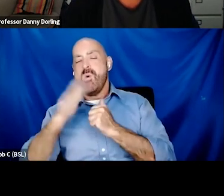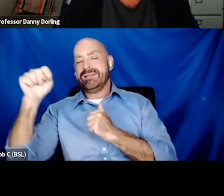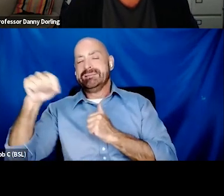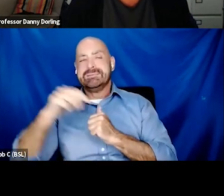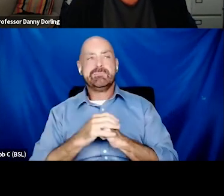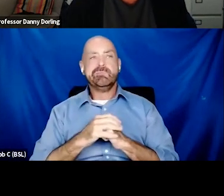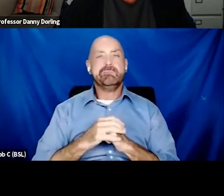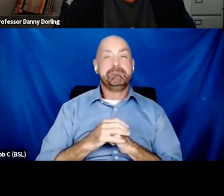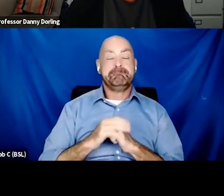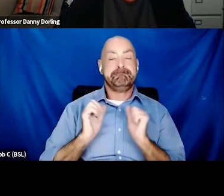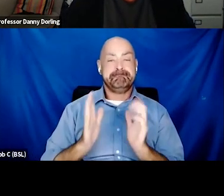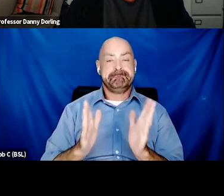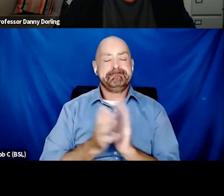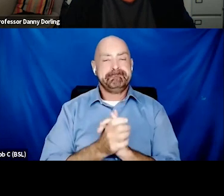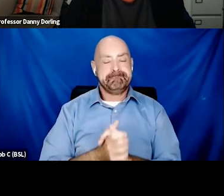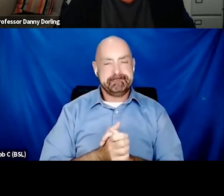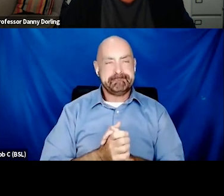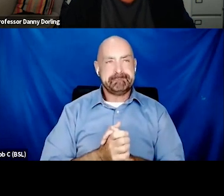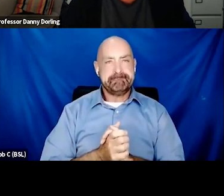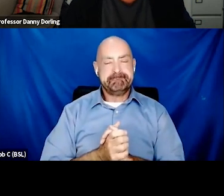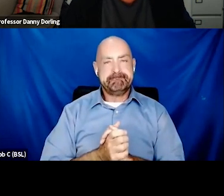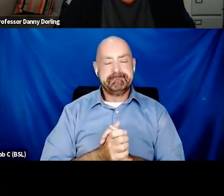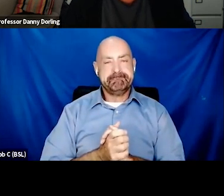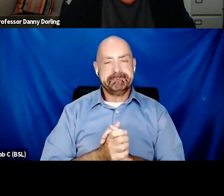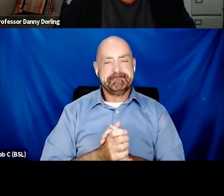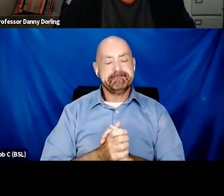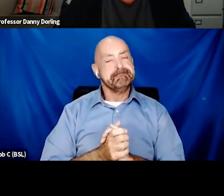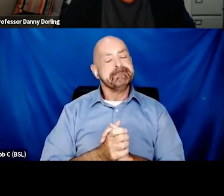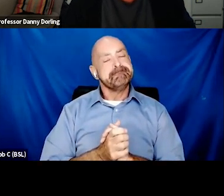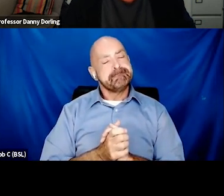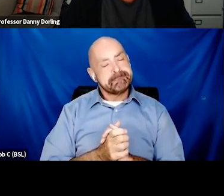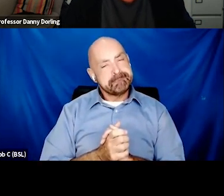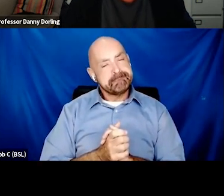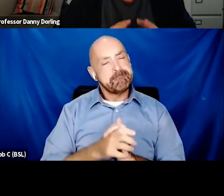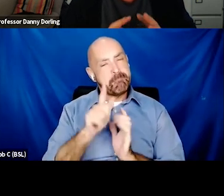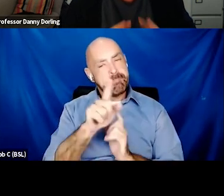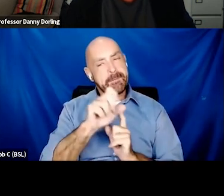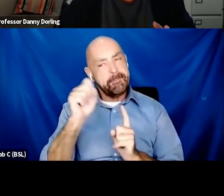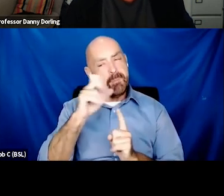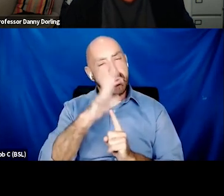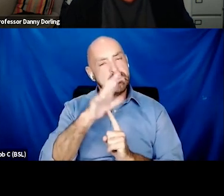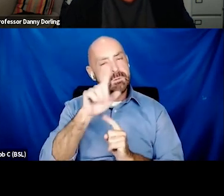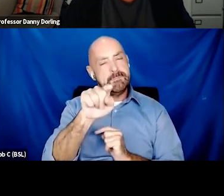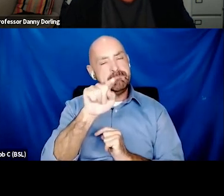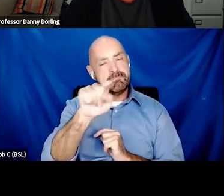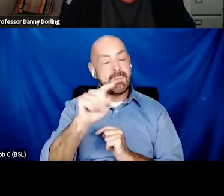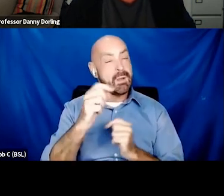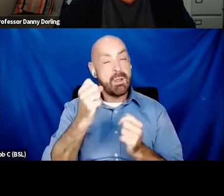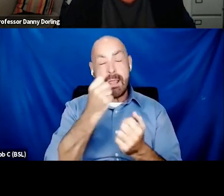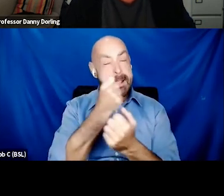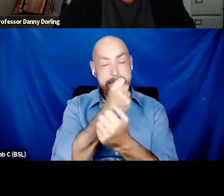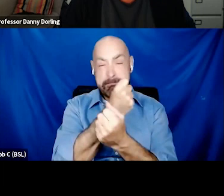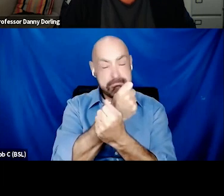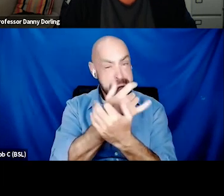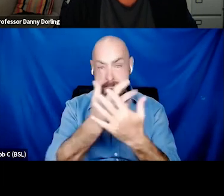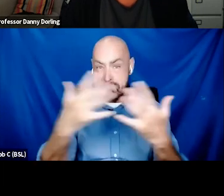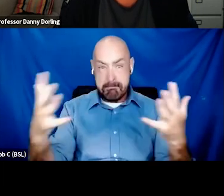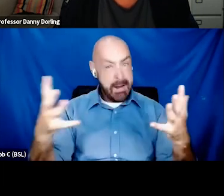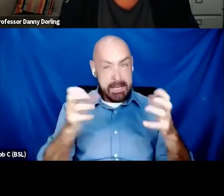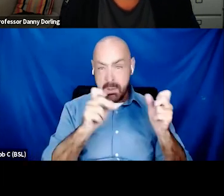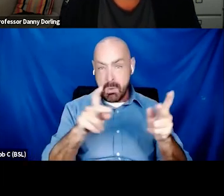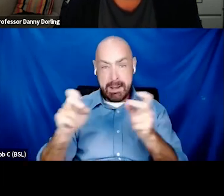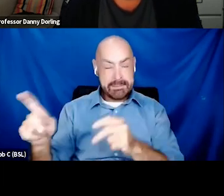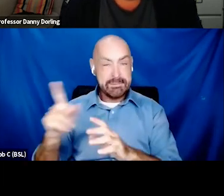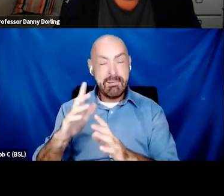First of all, it's worth noting that in many, many ways, life